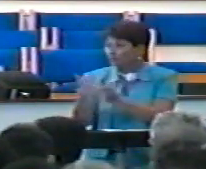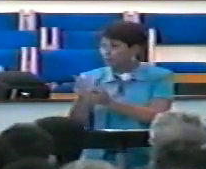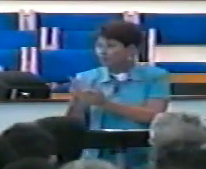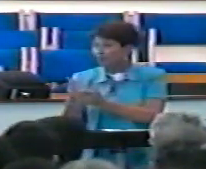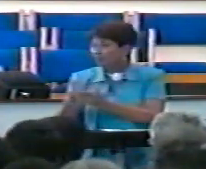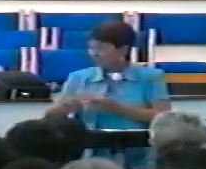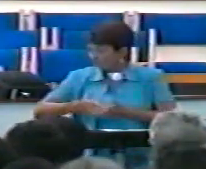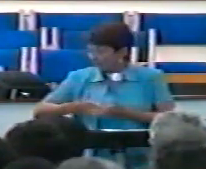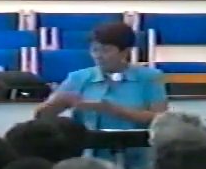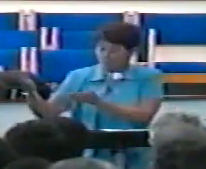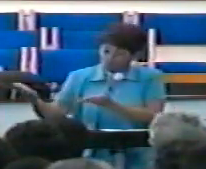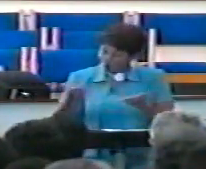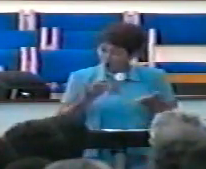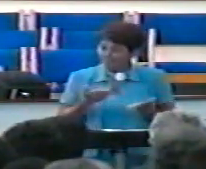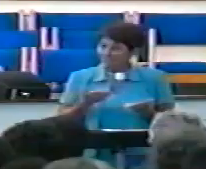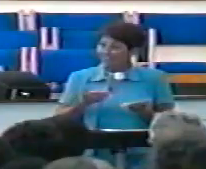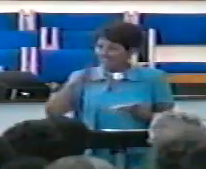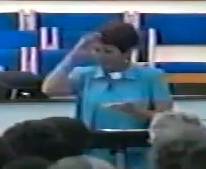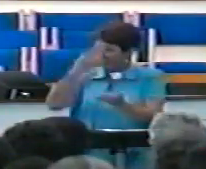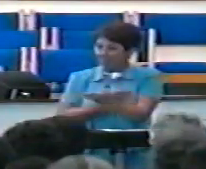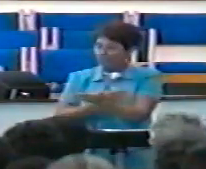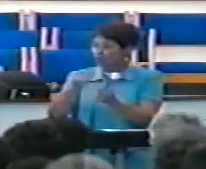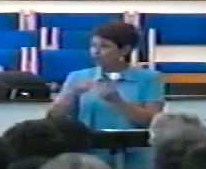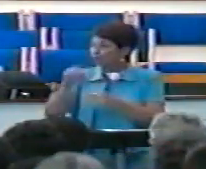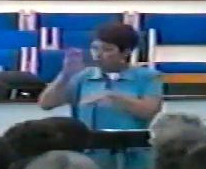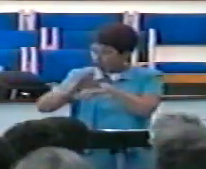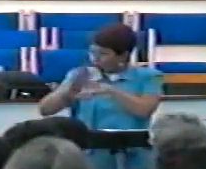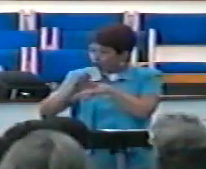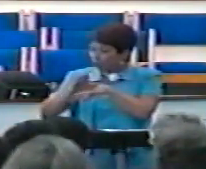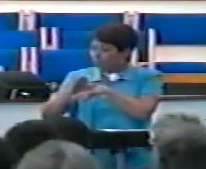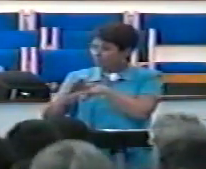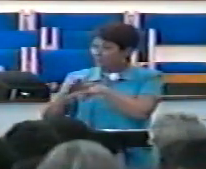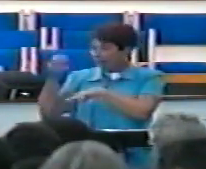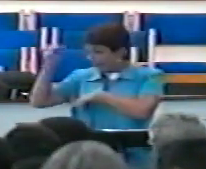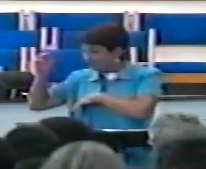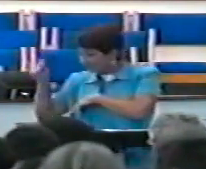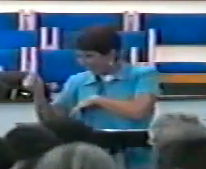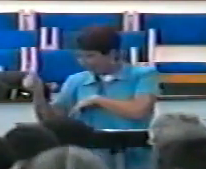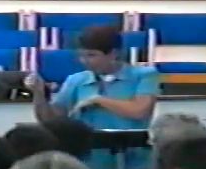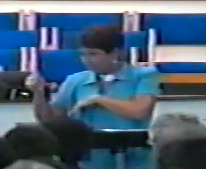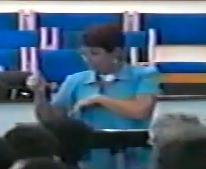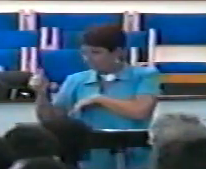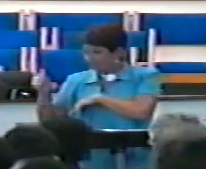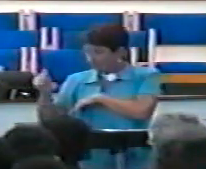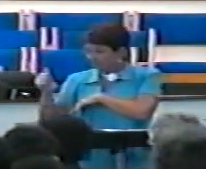and every father made in the image of God ought to want to get their children to the house of God.